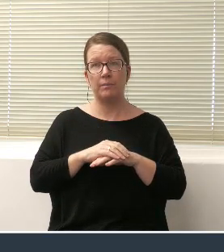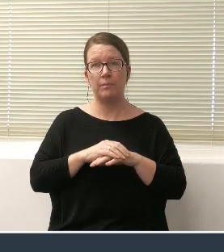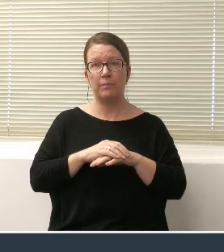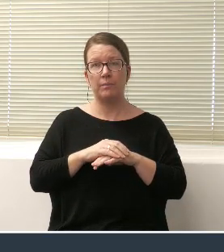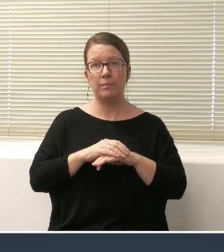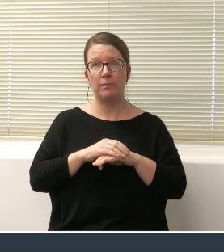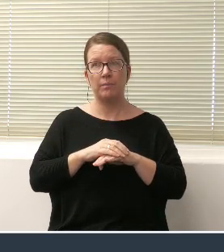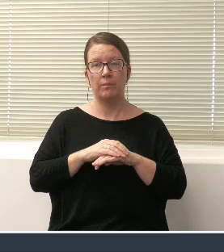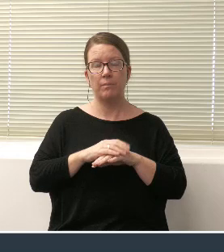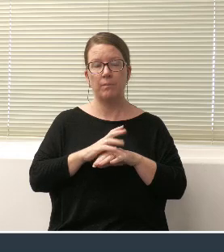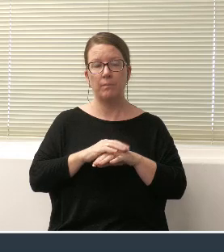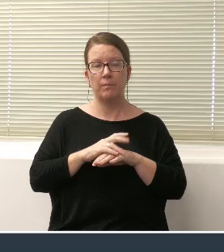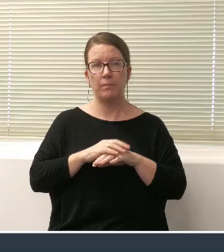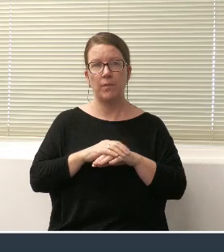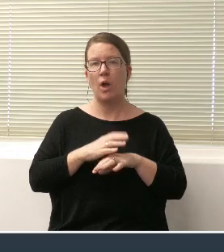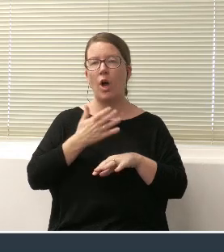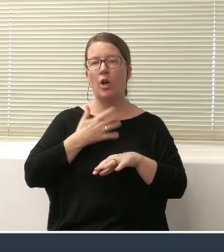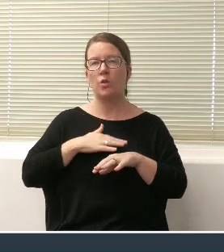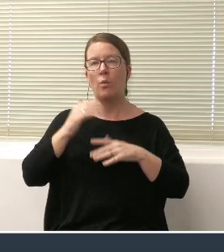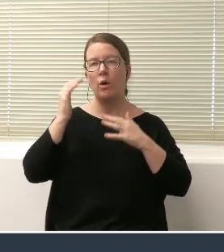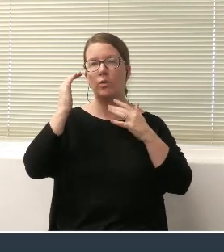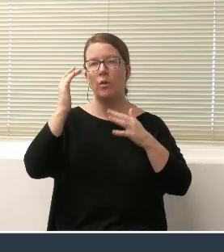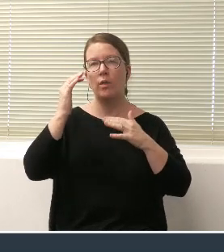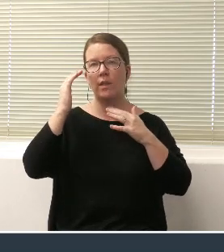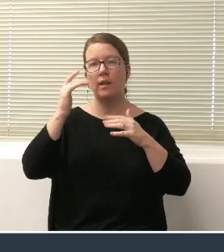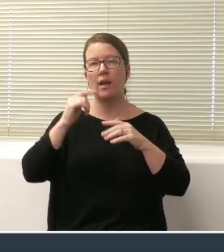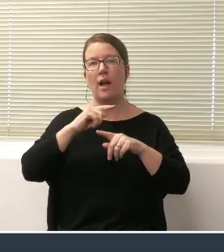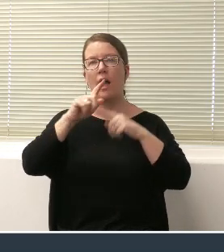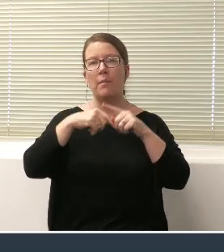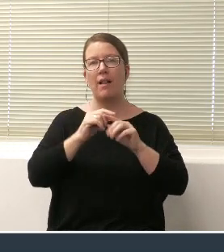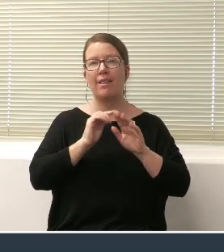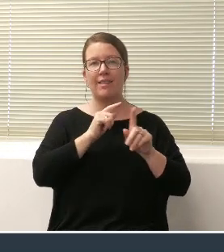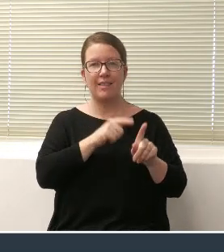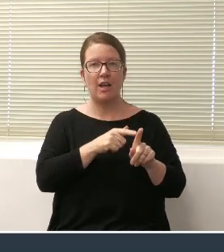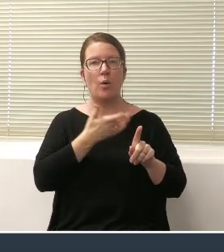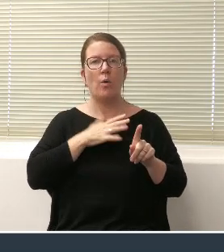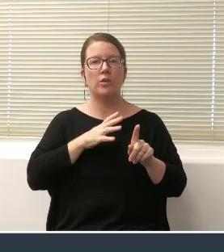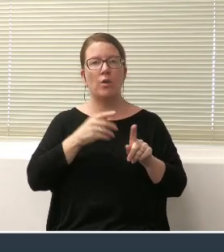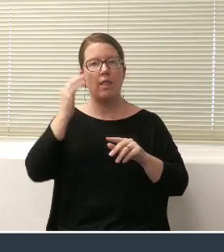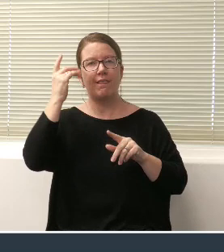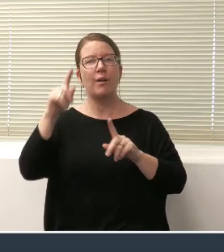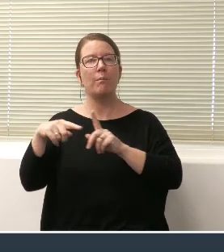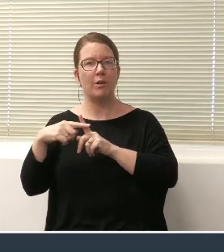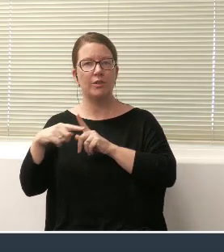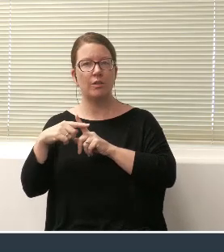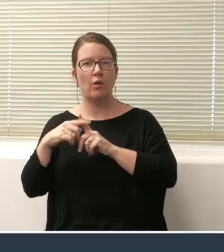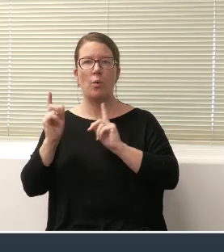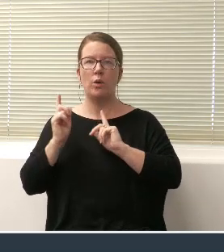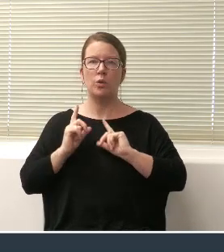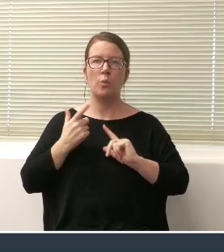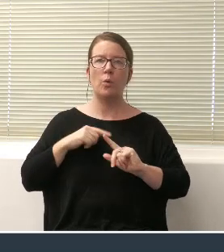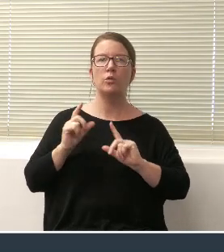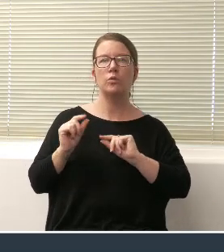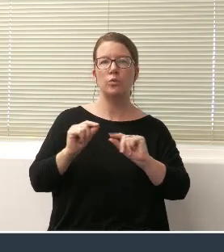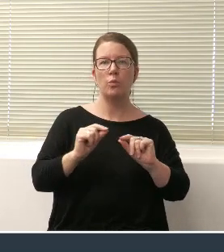I would rather not try and think about stuff. Let's say it will be positive, and then what the council want to do with them, and we